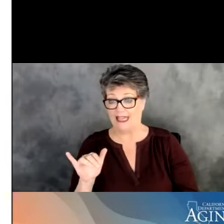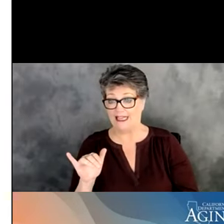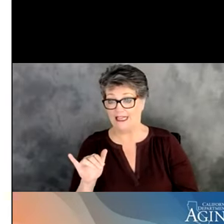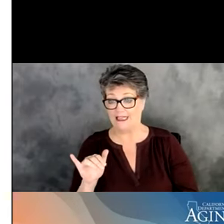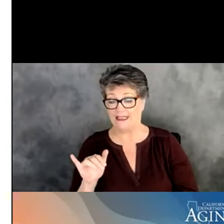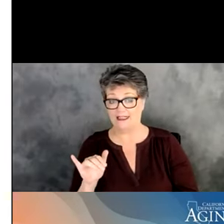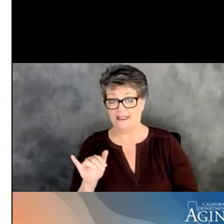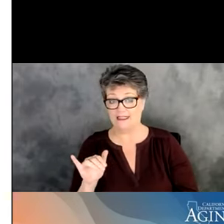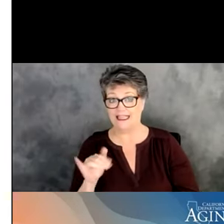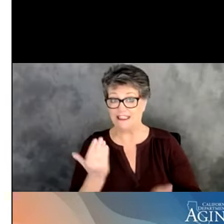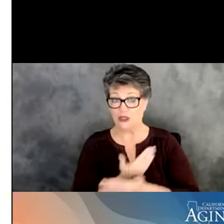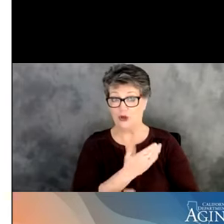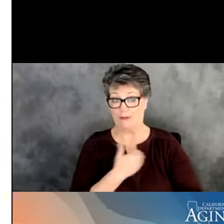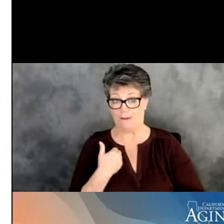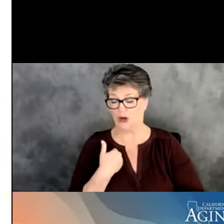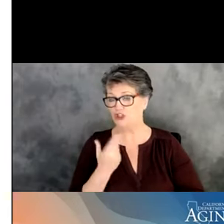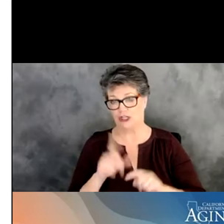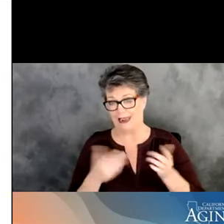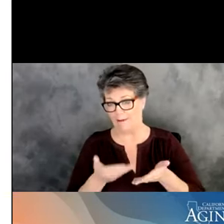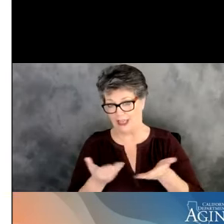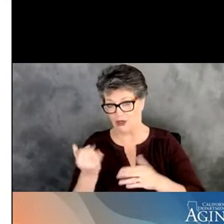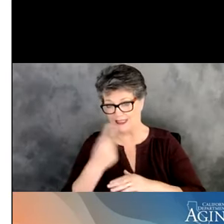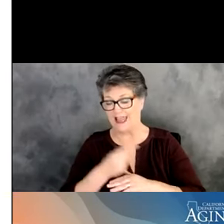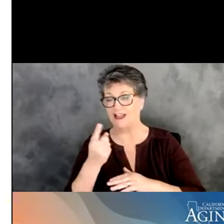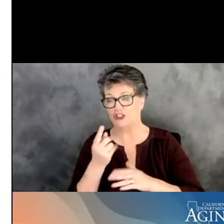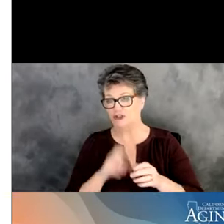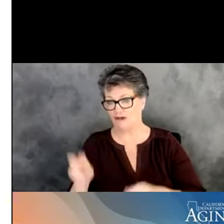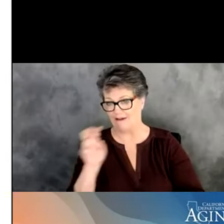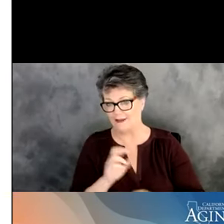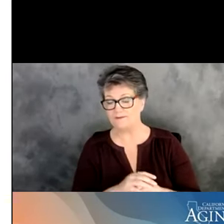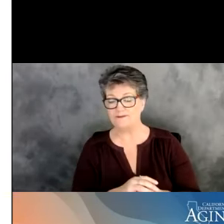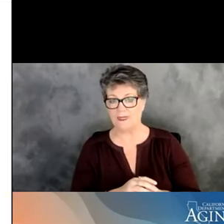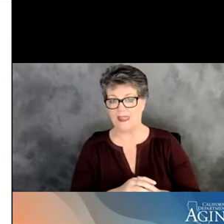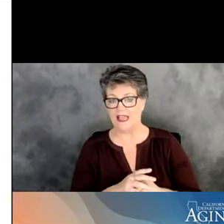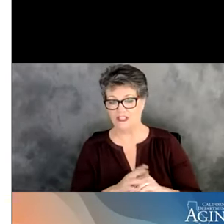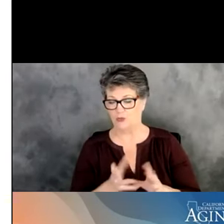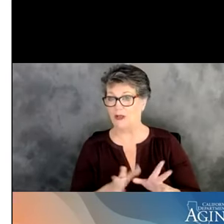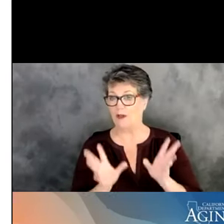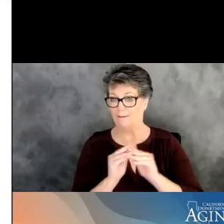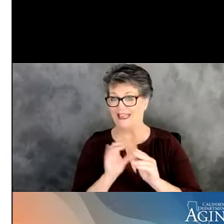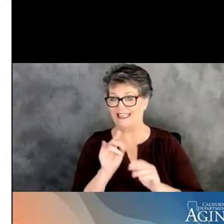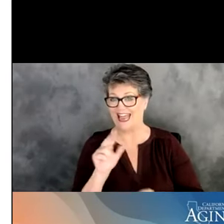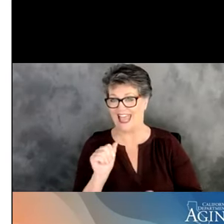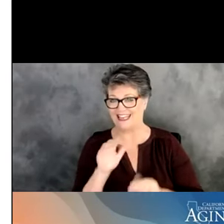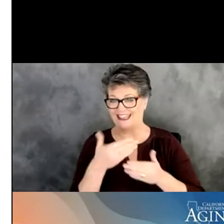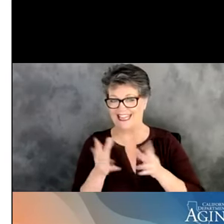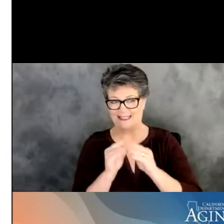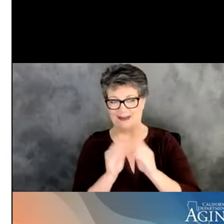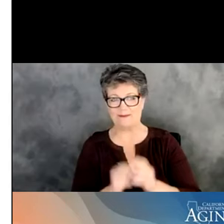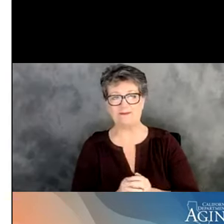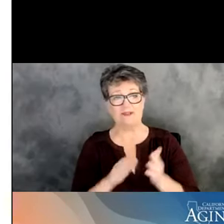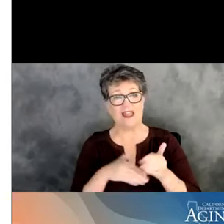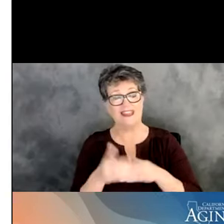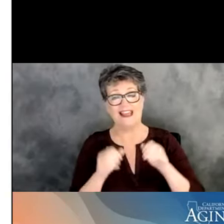Is a new member. She cannot make it. She is traveling today as well. So we will meet Diana next meeting. Next